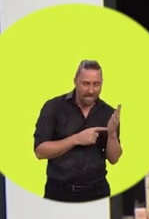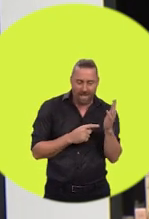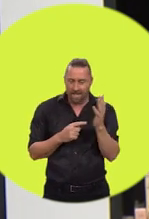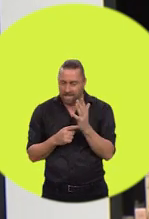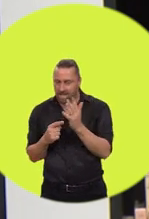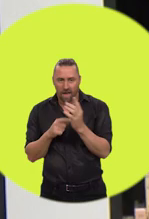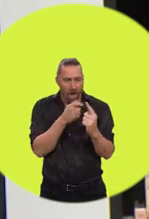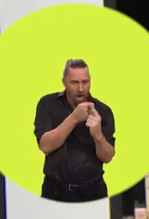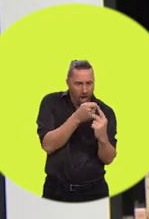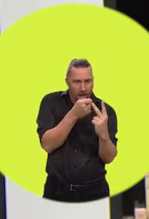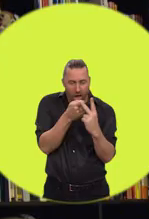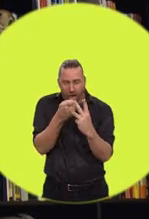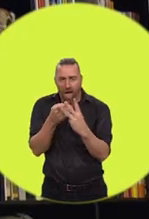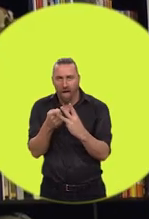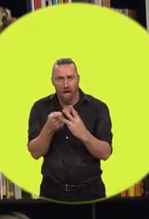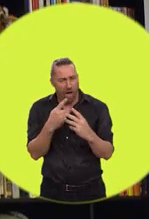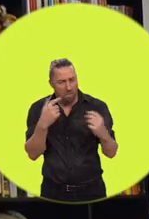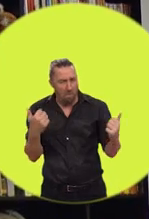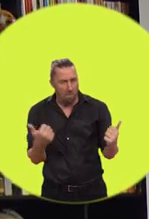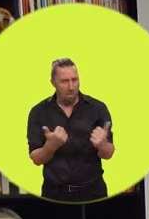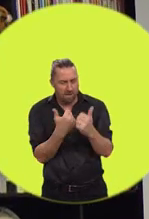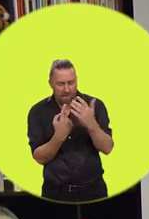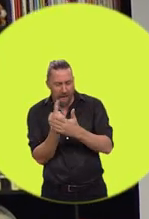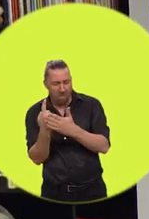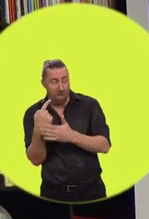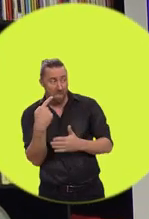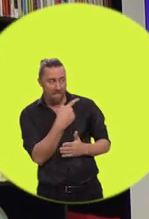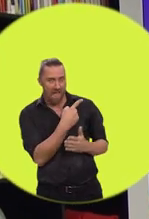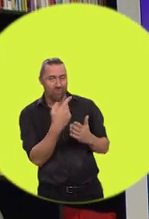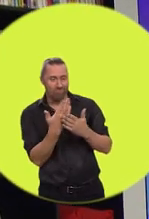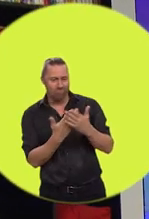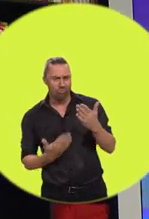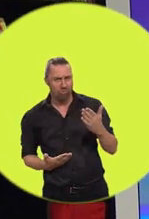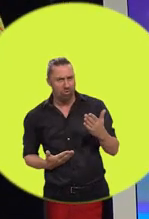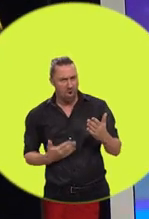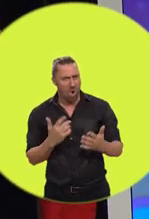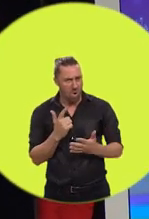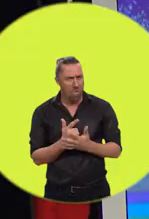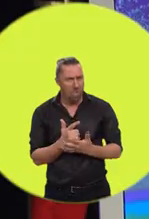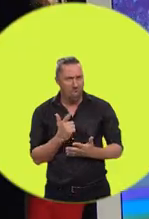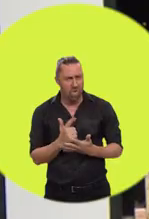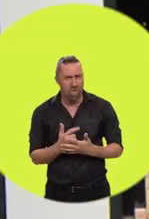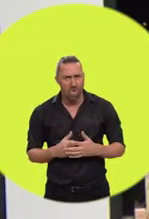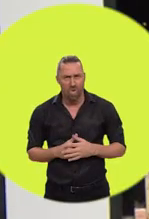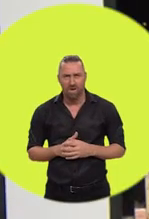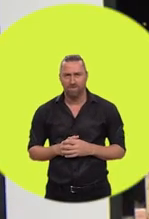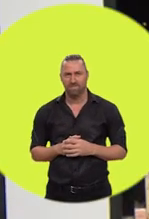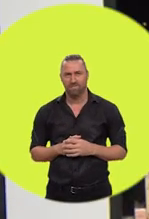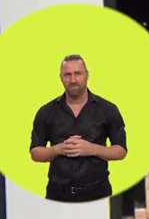Did you notice another example in the book? Listen carefully as I share the alliteration.